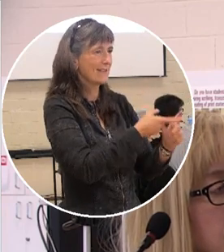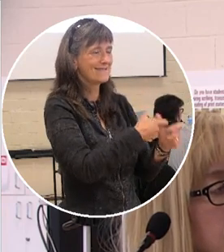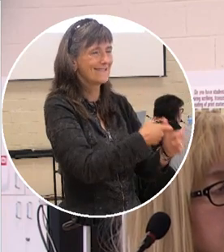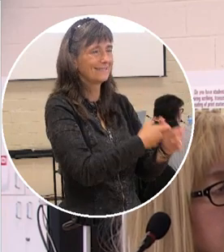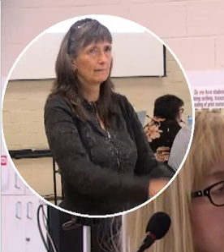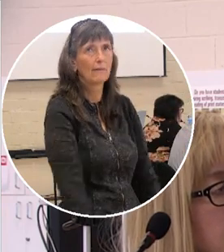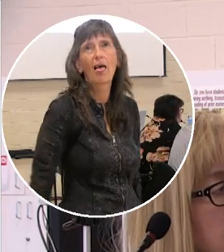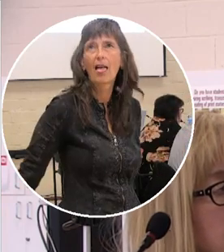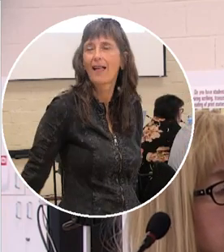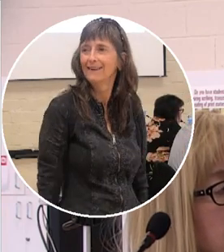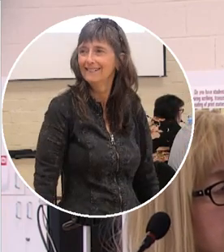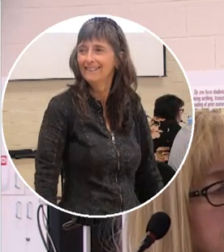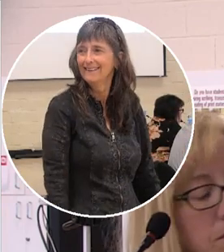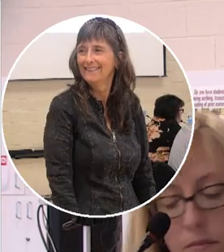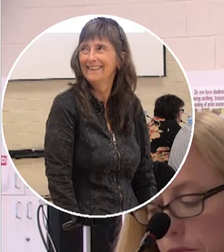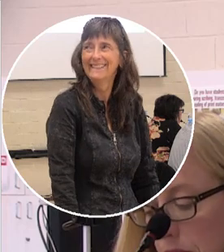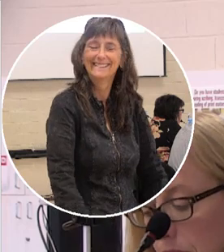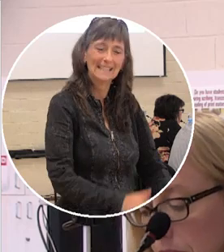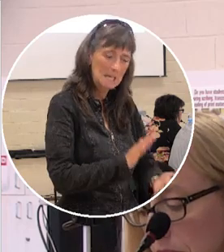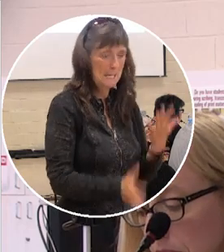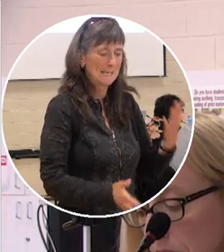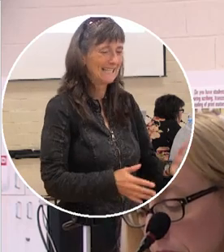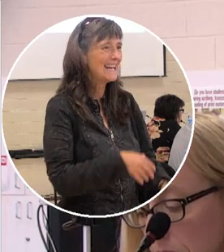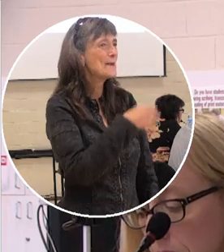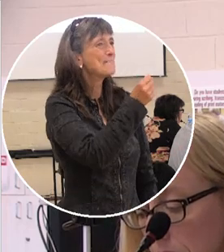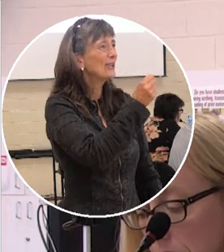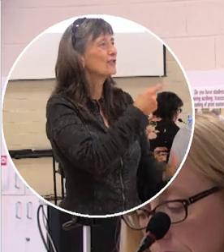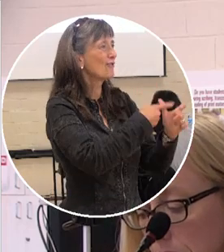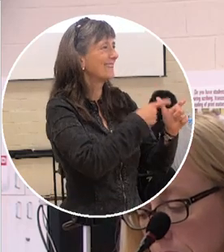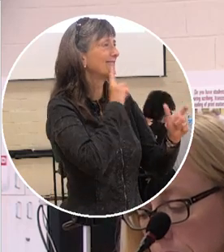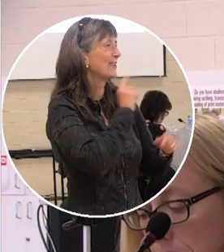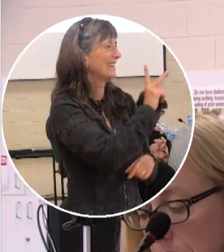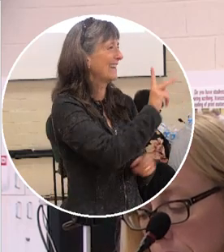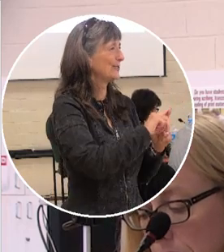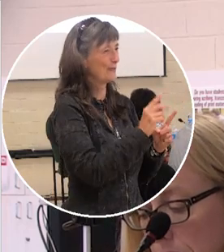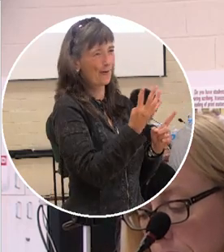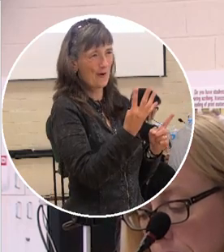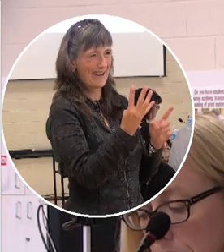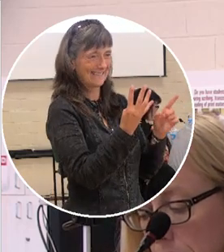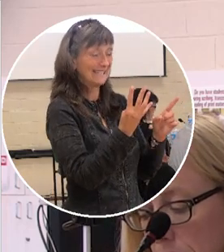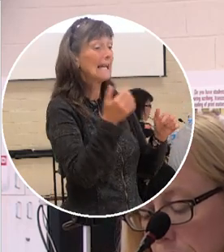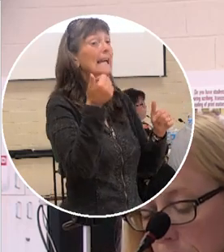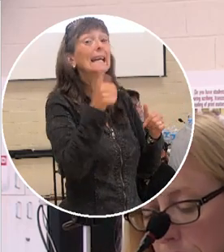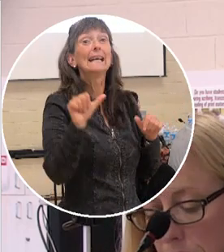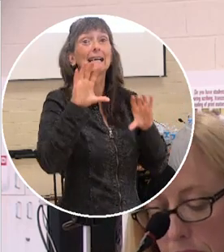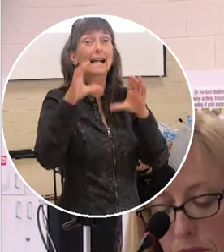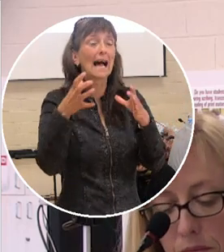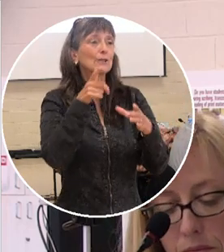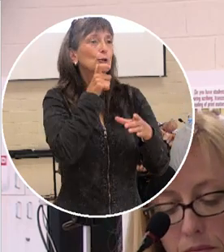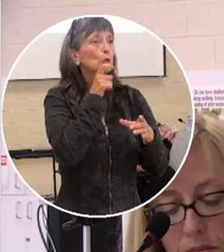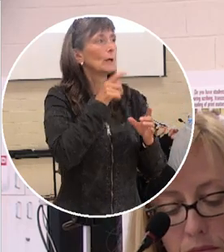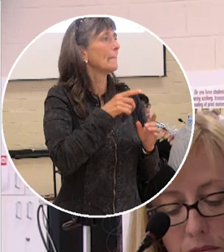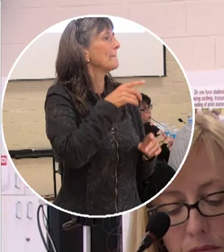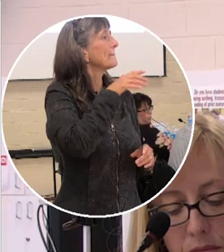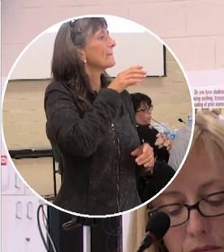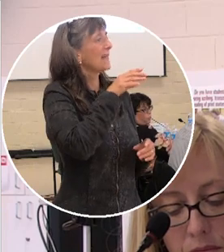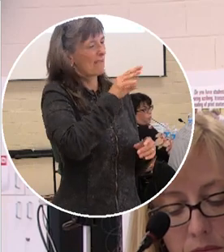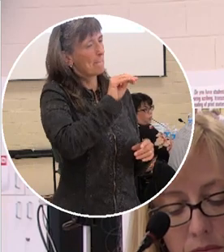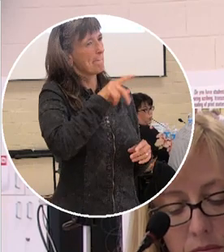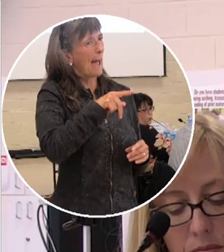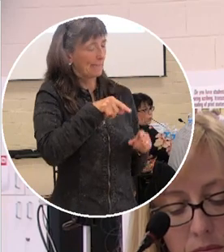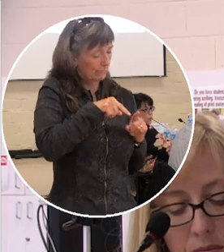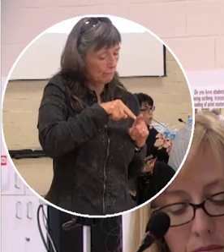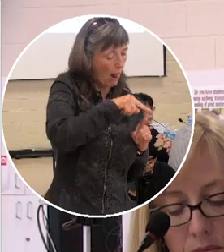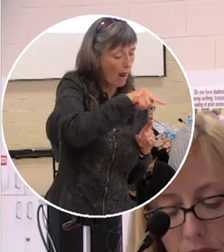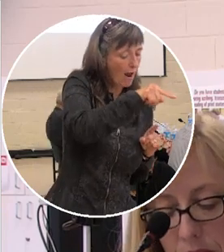which is for K to four. And any classroom that completes a map, every milk will give them